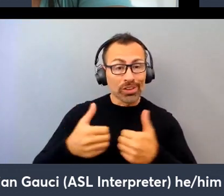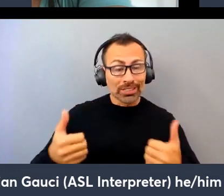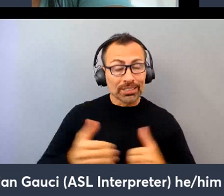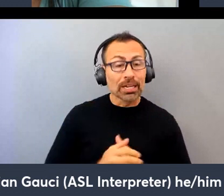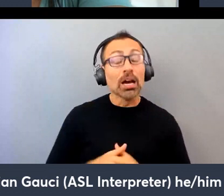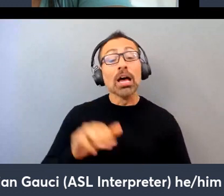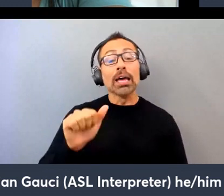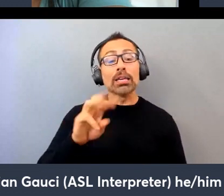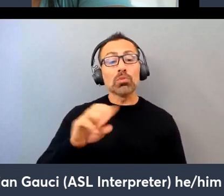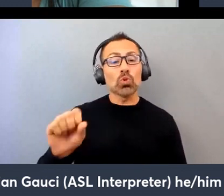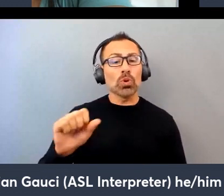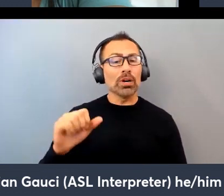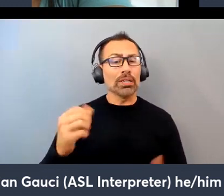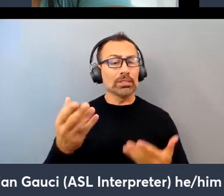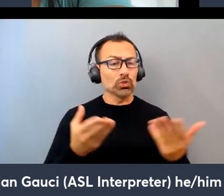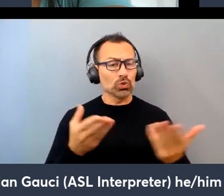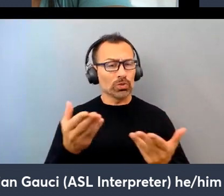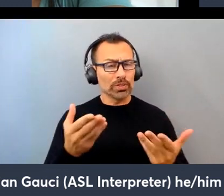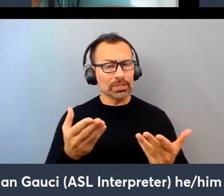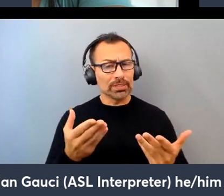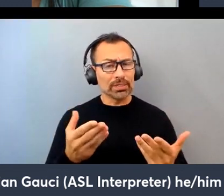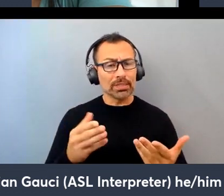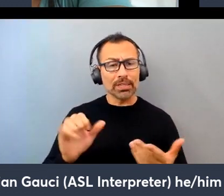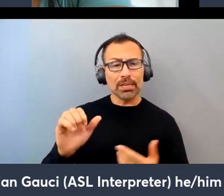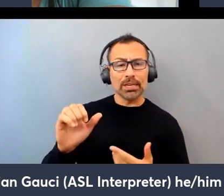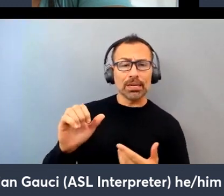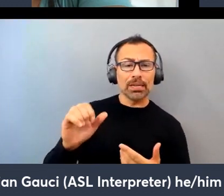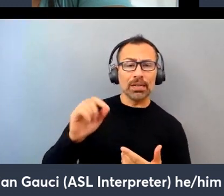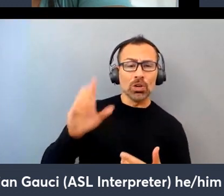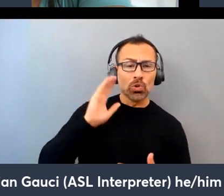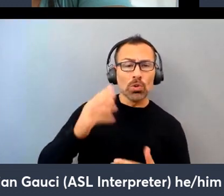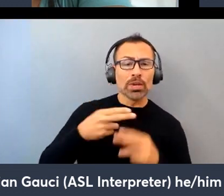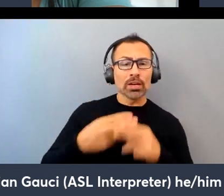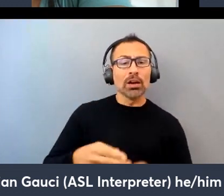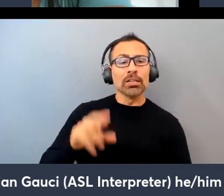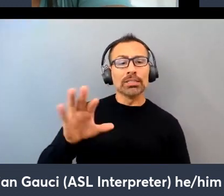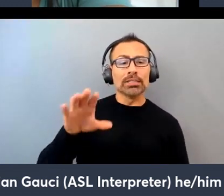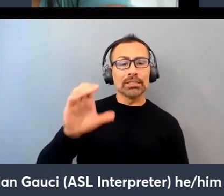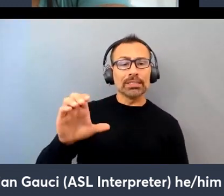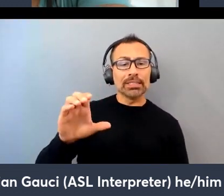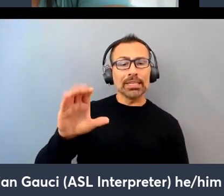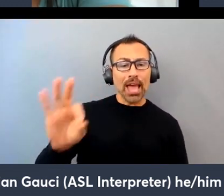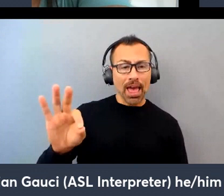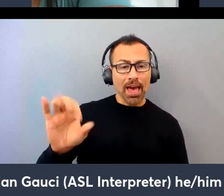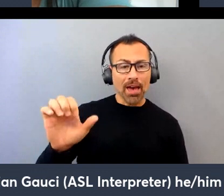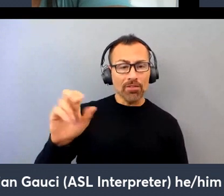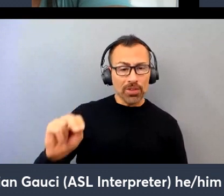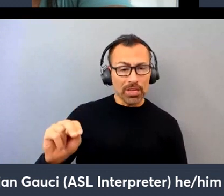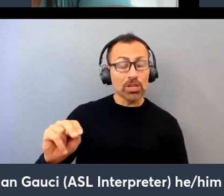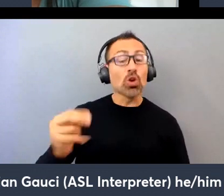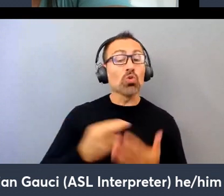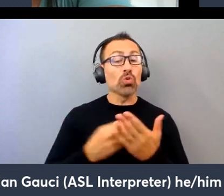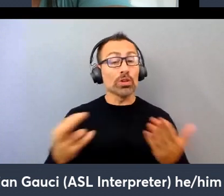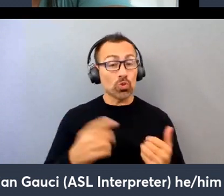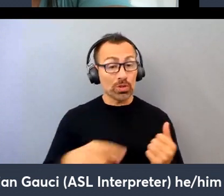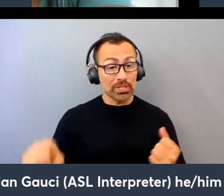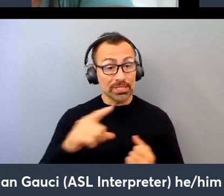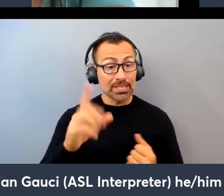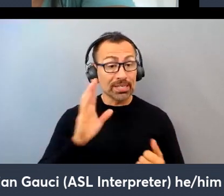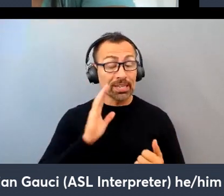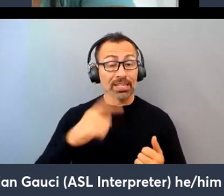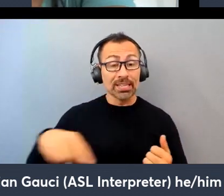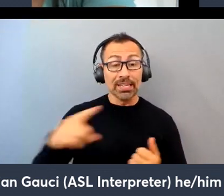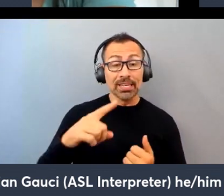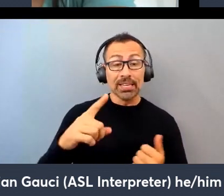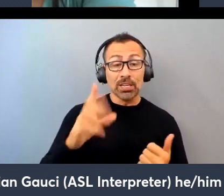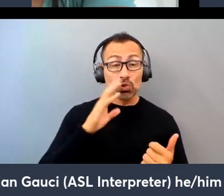services entity are called as CFN resources. So CFN takes this template as an input and provision these resources